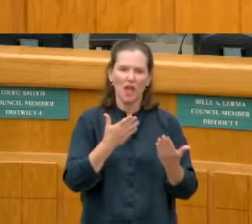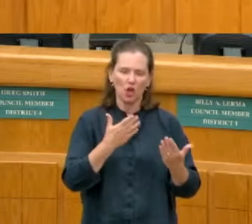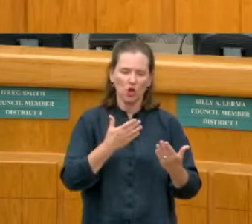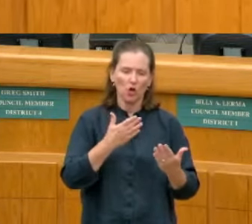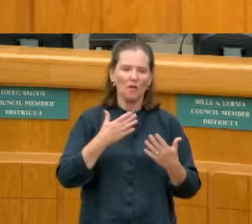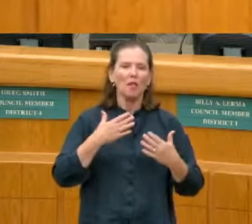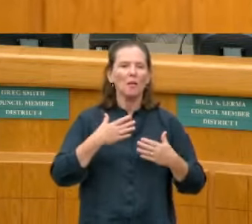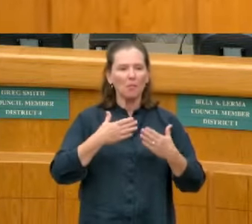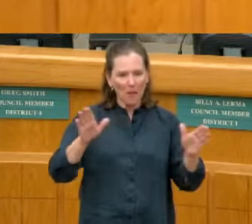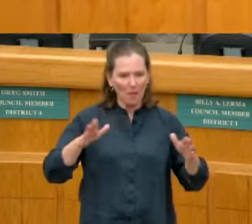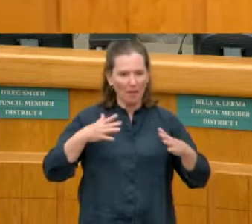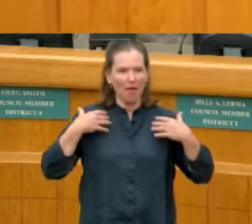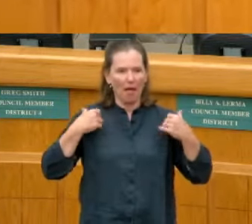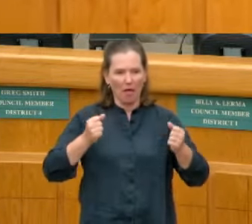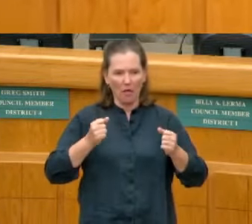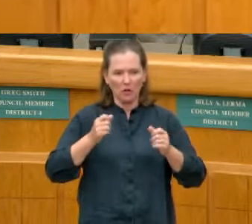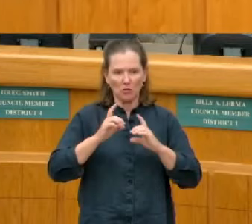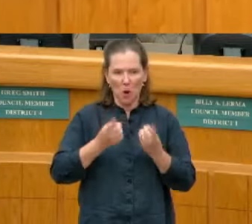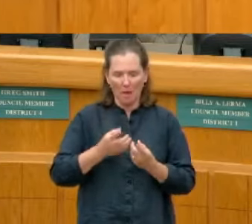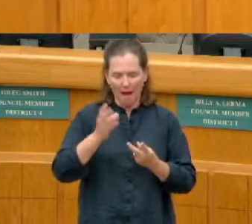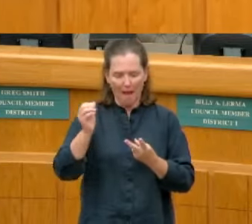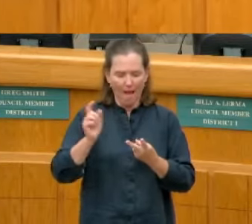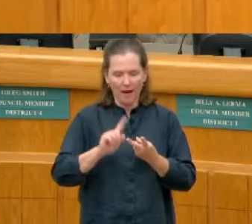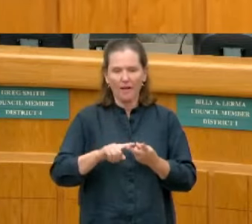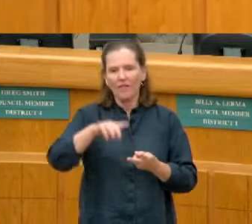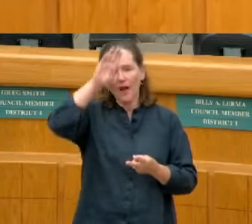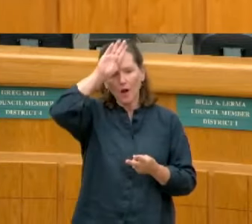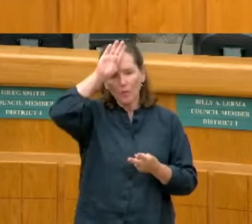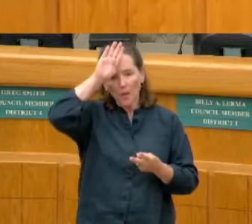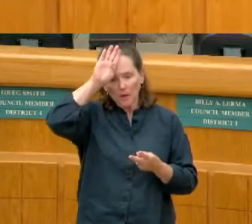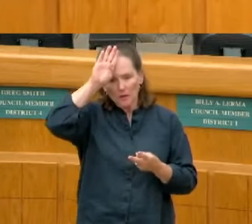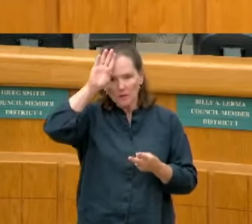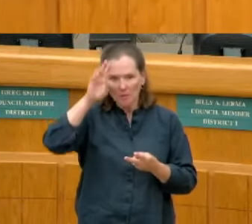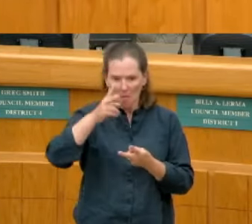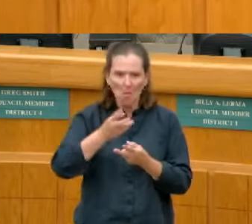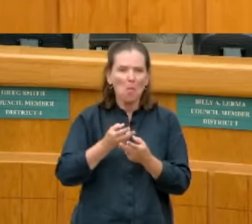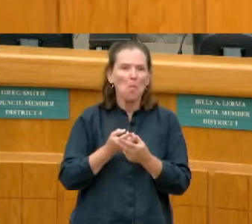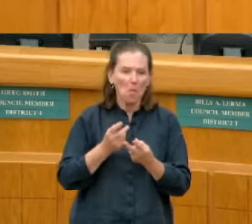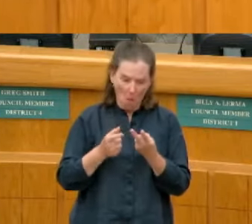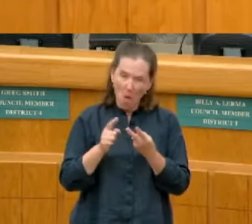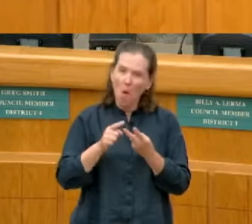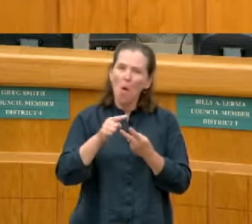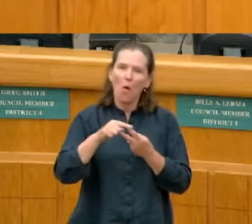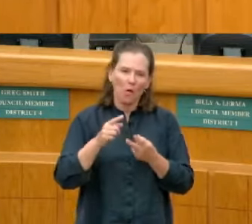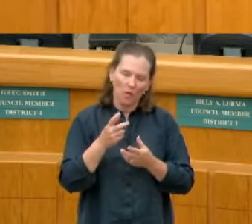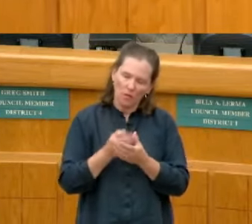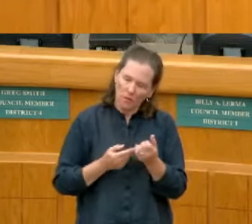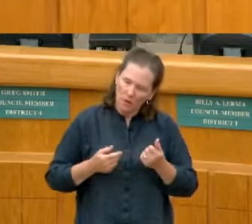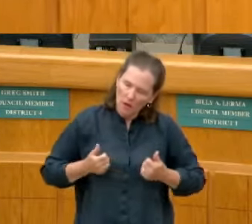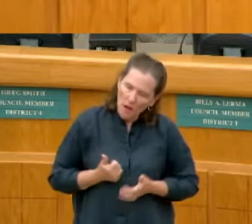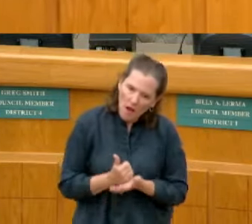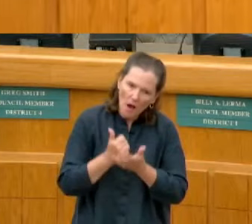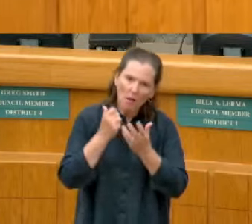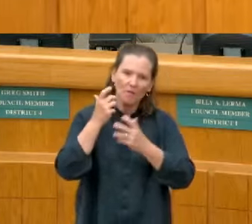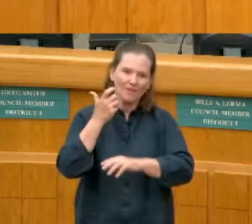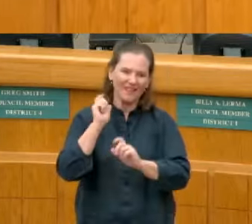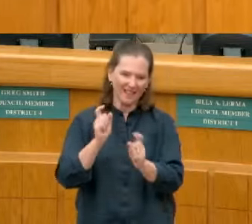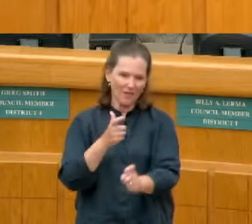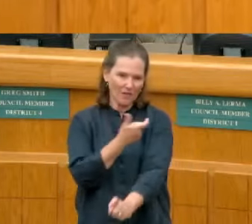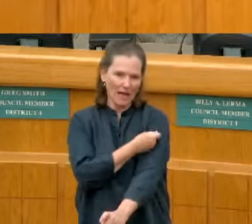Department, who helped get the COVID vaccine out to those who want and need it. I'd like to start off by touching on some of our